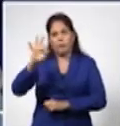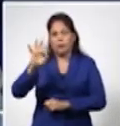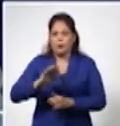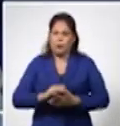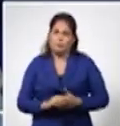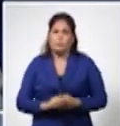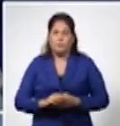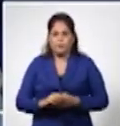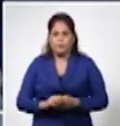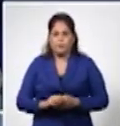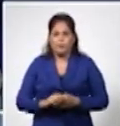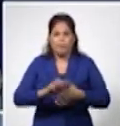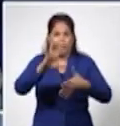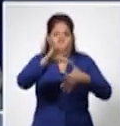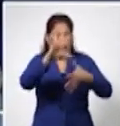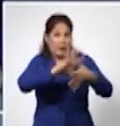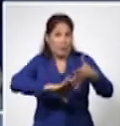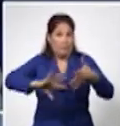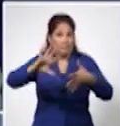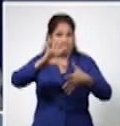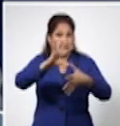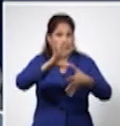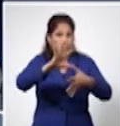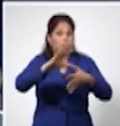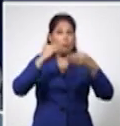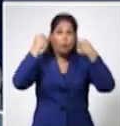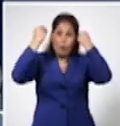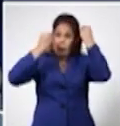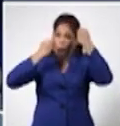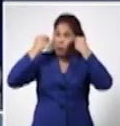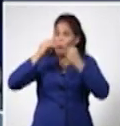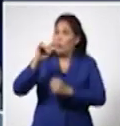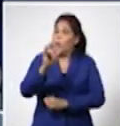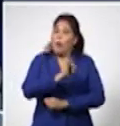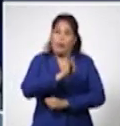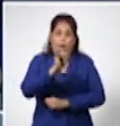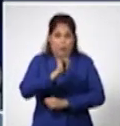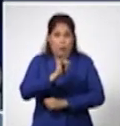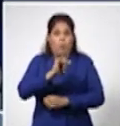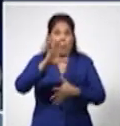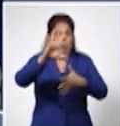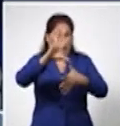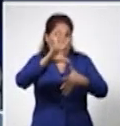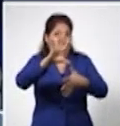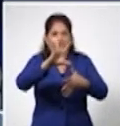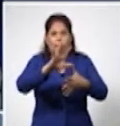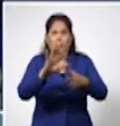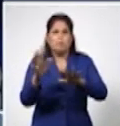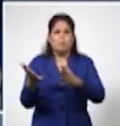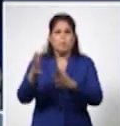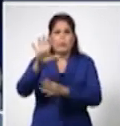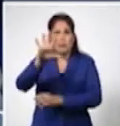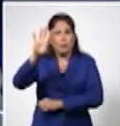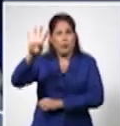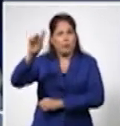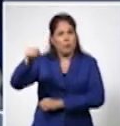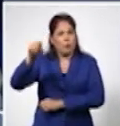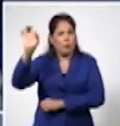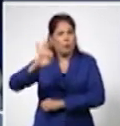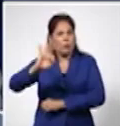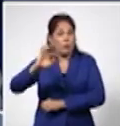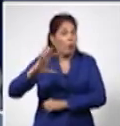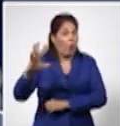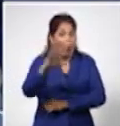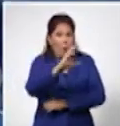3.66%. The region of the Americas accounts for practically 54% of all